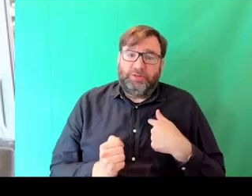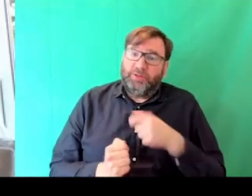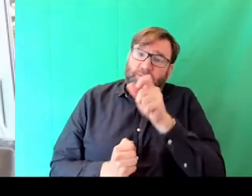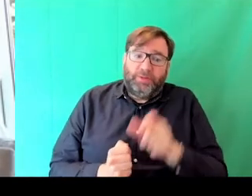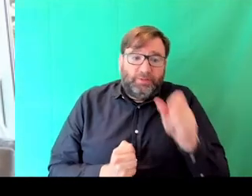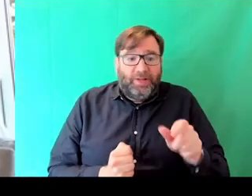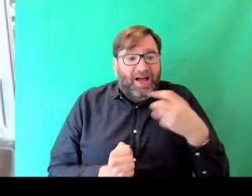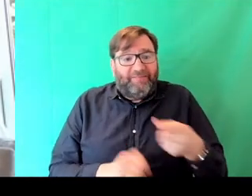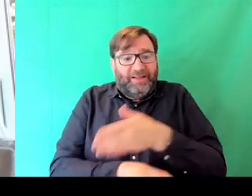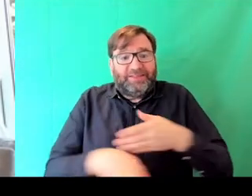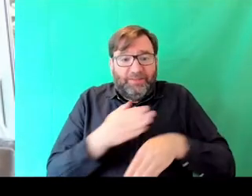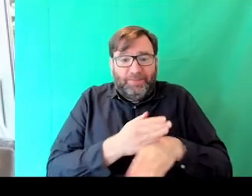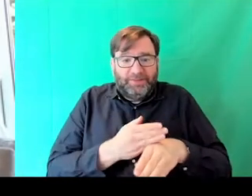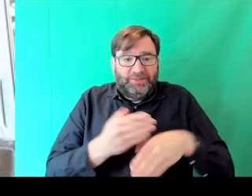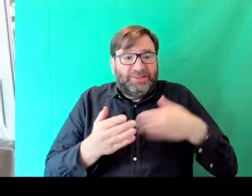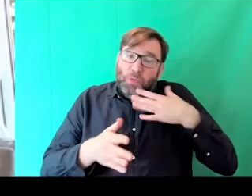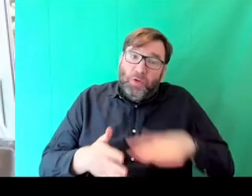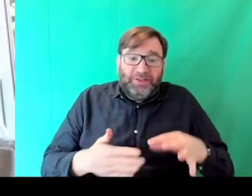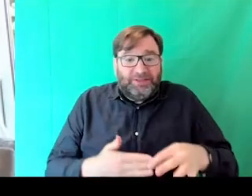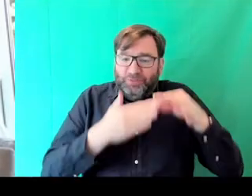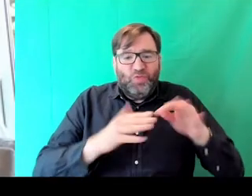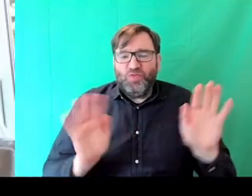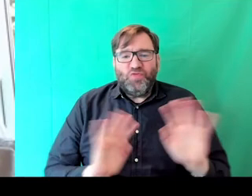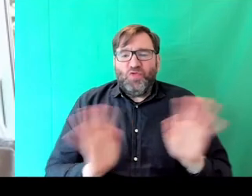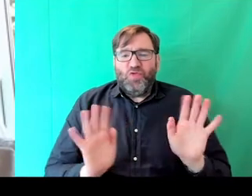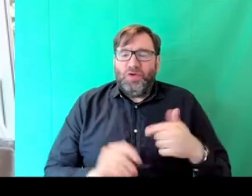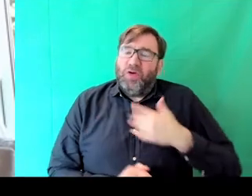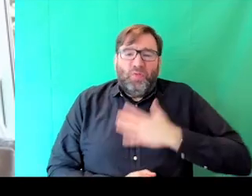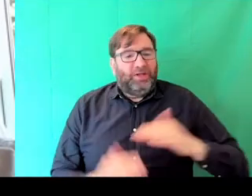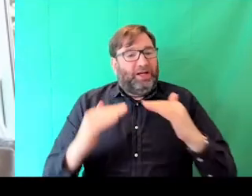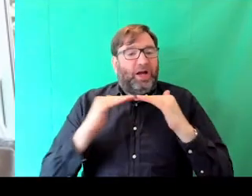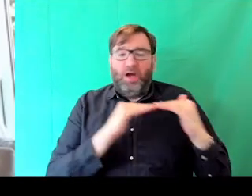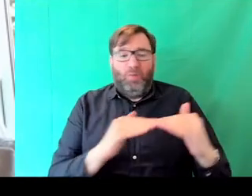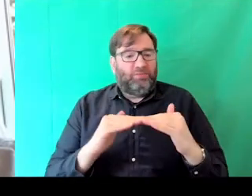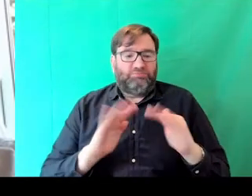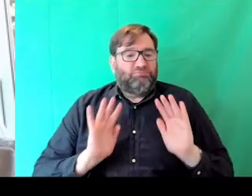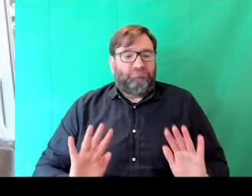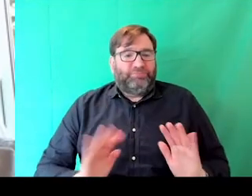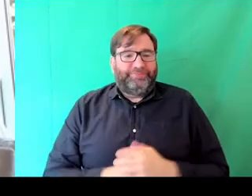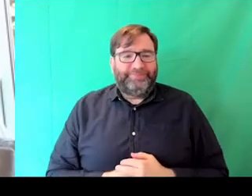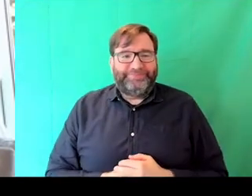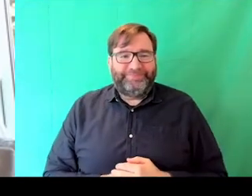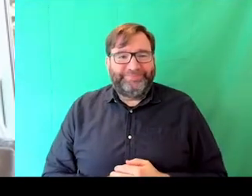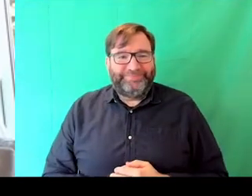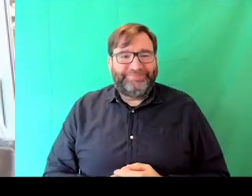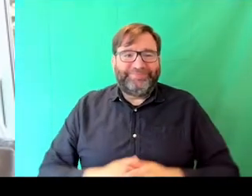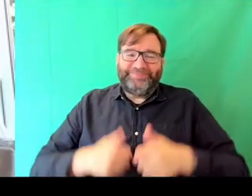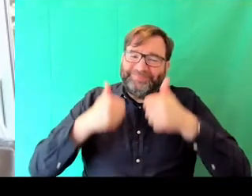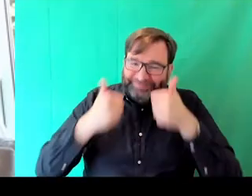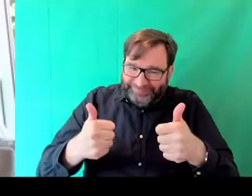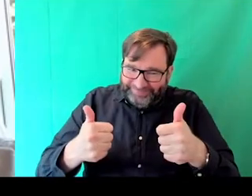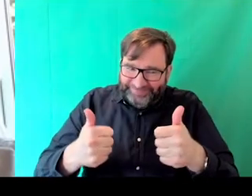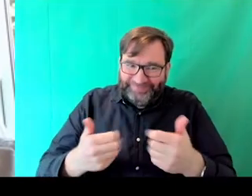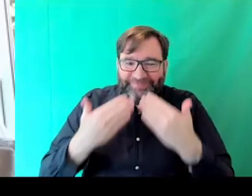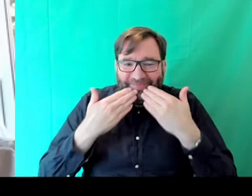Anna, I also have a question for you, and this ties back to the ideas that we had at the beginning around leadership and leadership